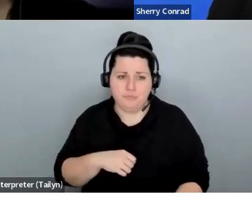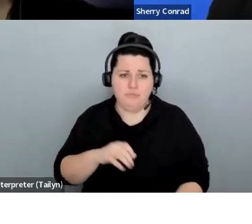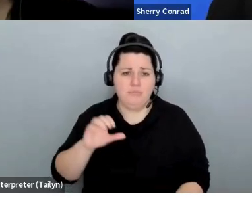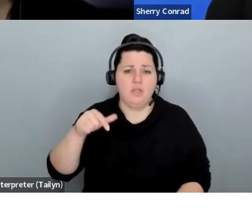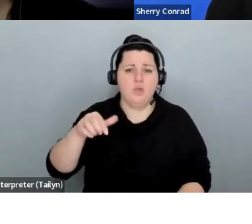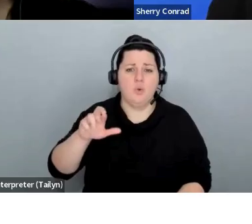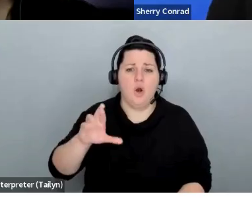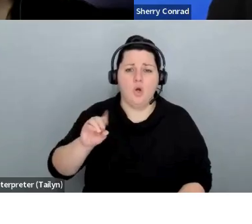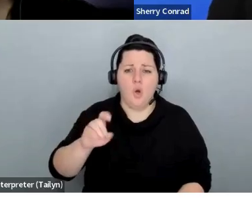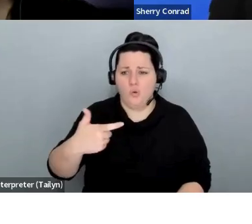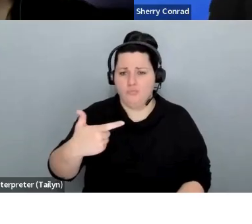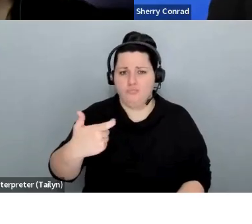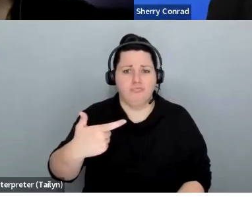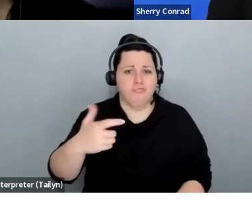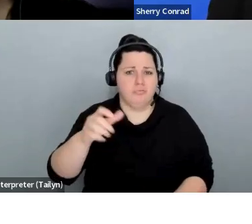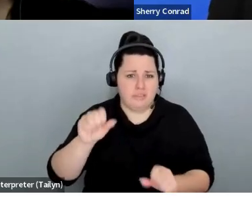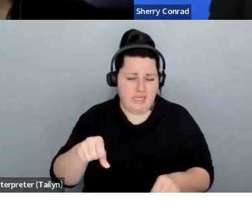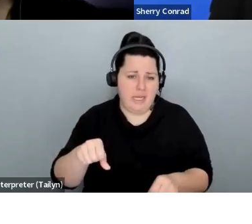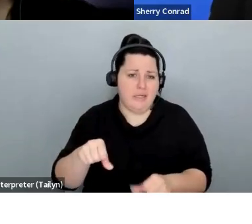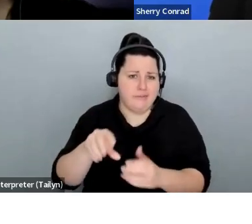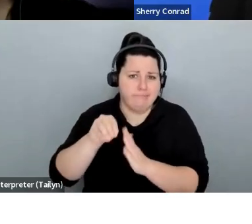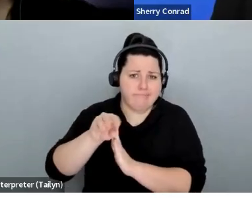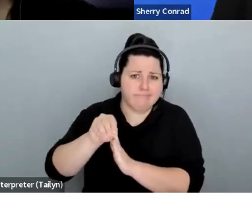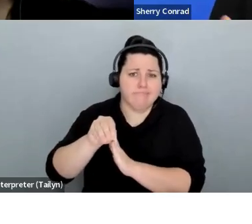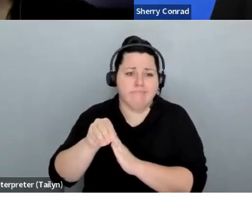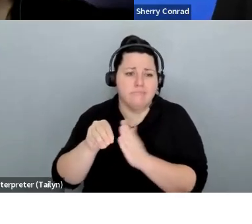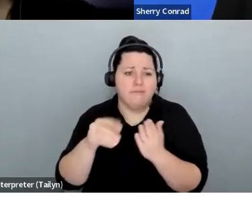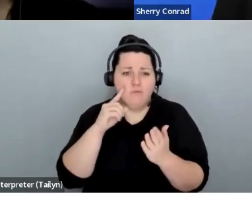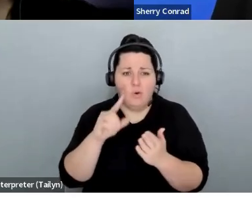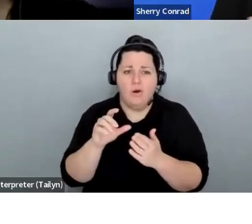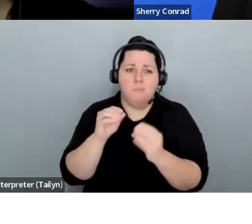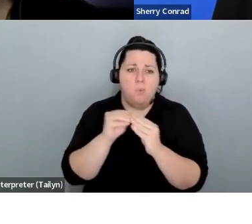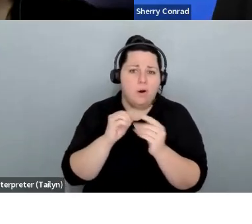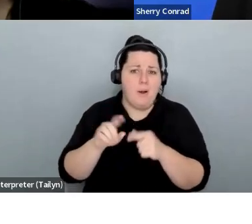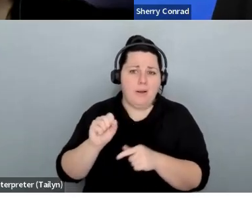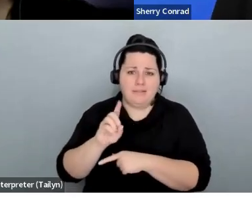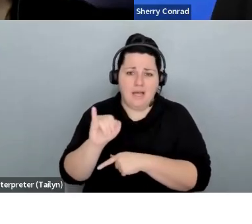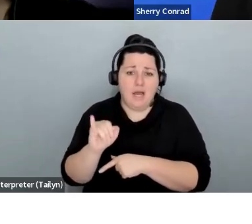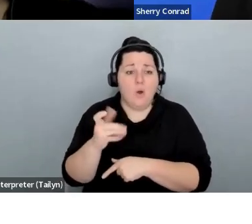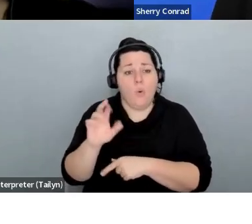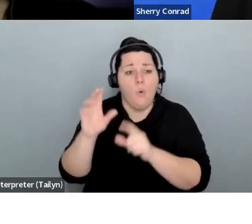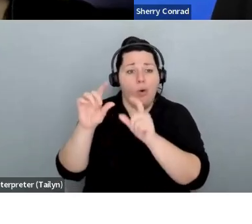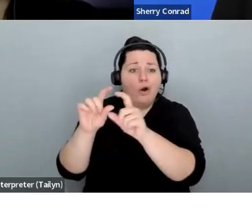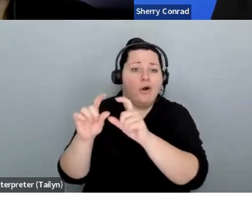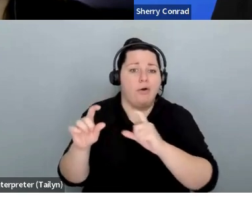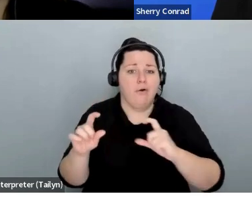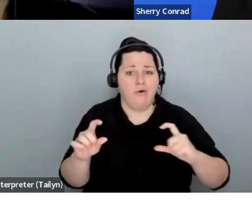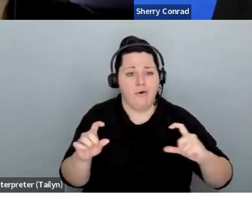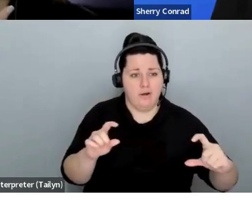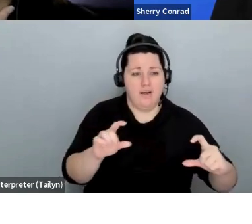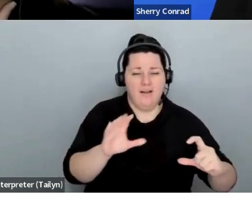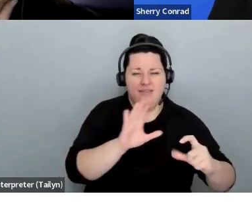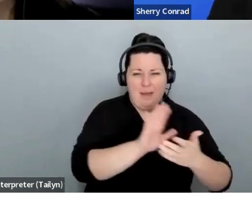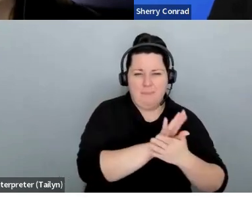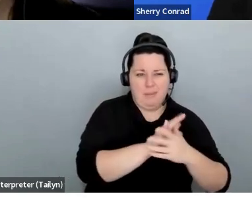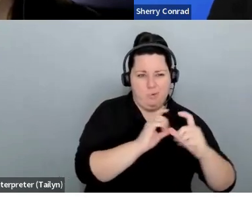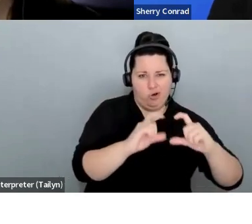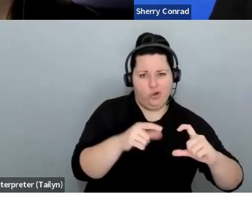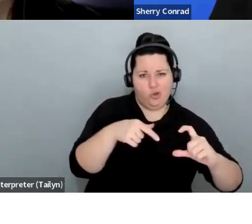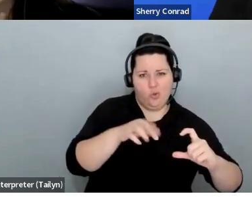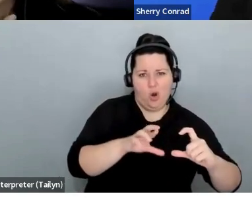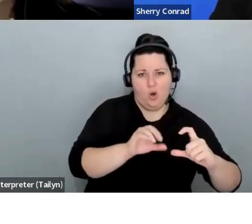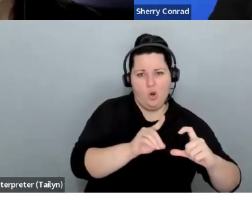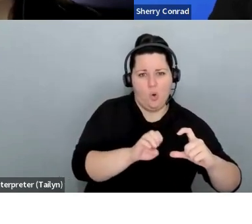QR code for more information on specially designed instruction, or the QR code underneath the document will take you to